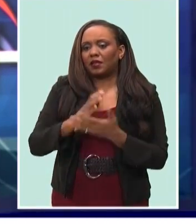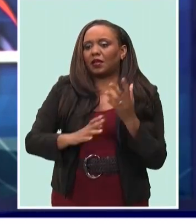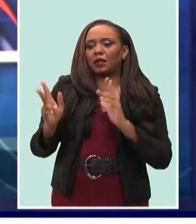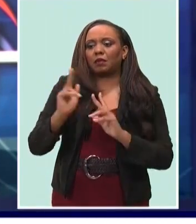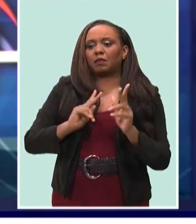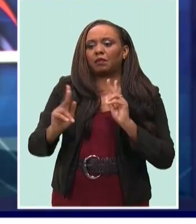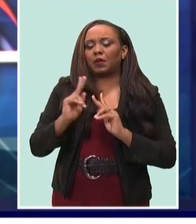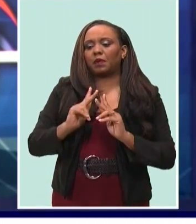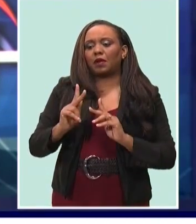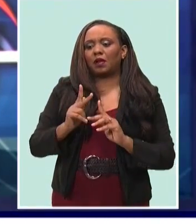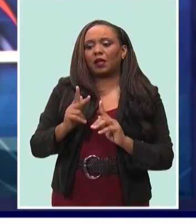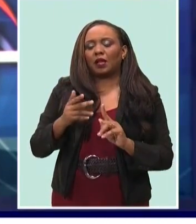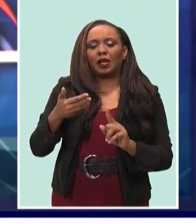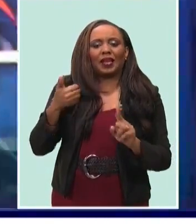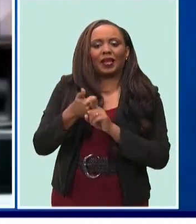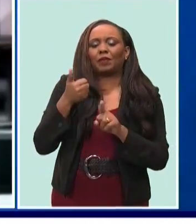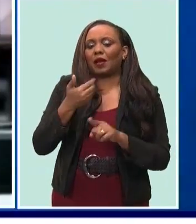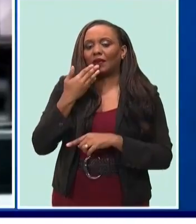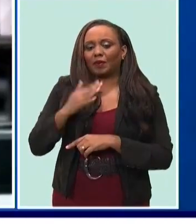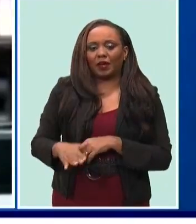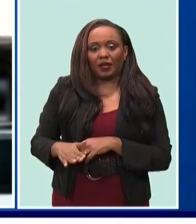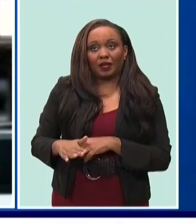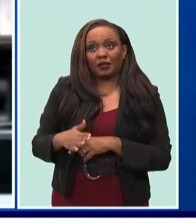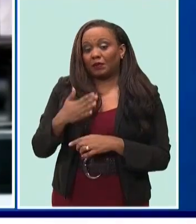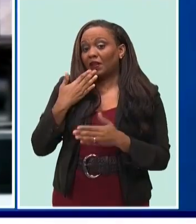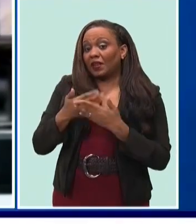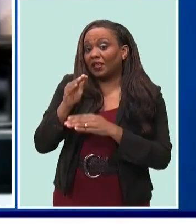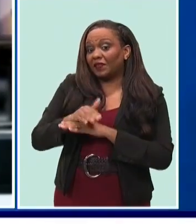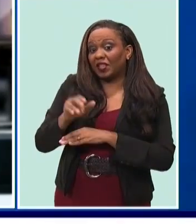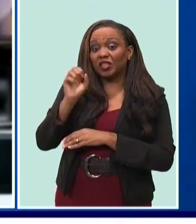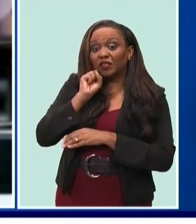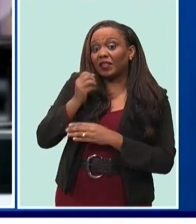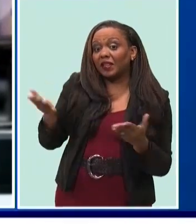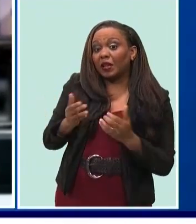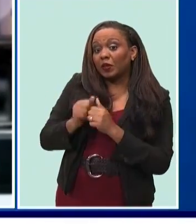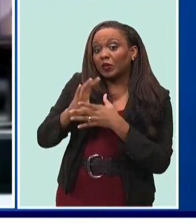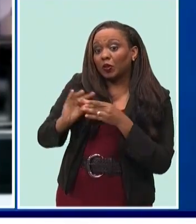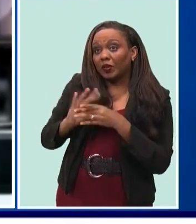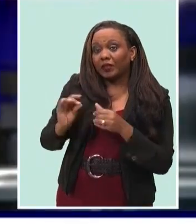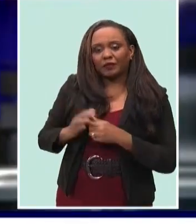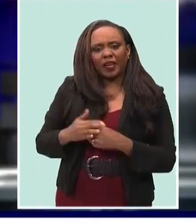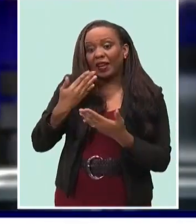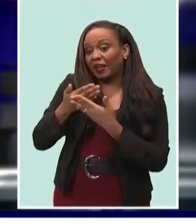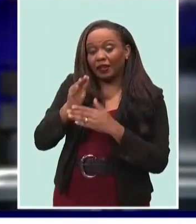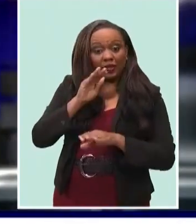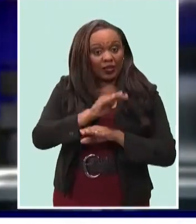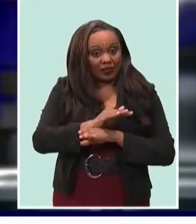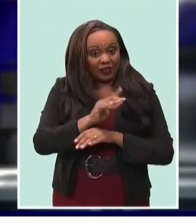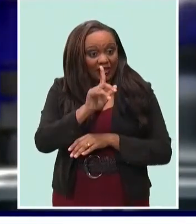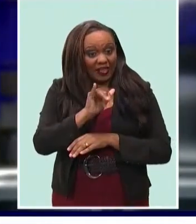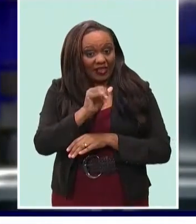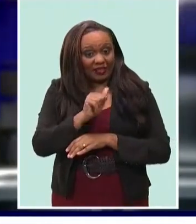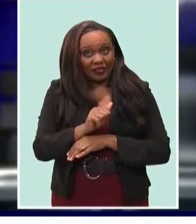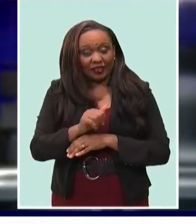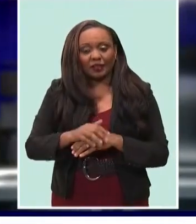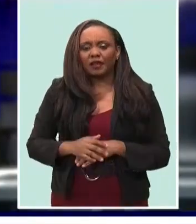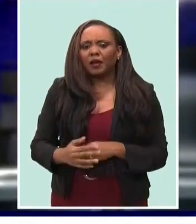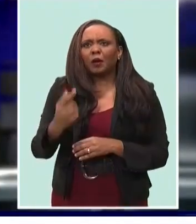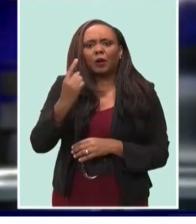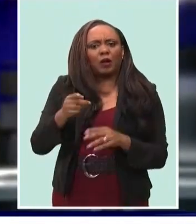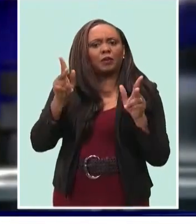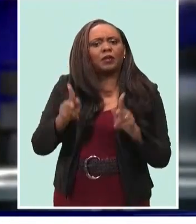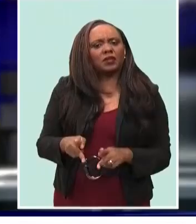Sharika Griffith joins us live now with that story. Good evening to you, Sharika. Good evening to you, Lisa. And we've discovered that at least one local